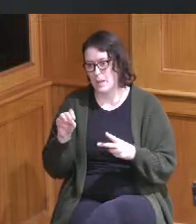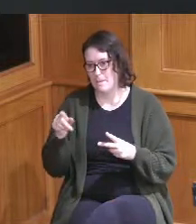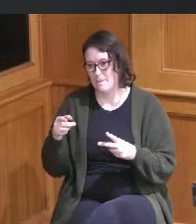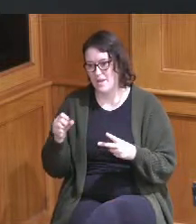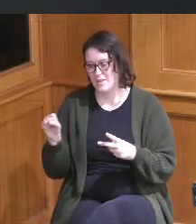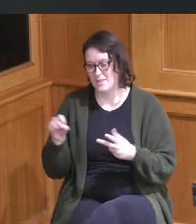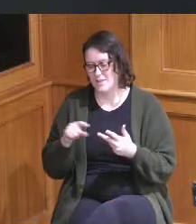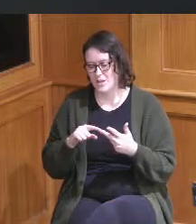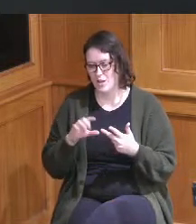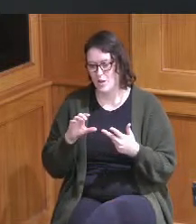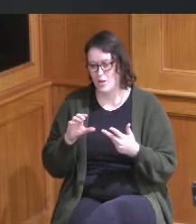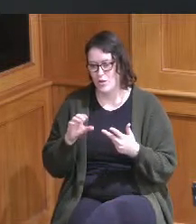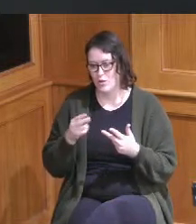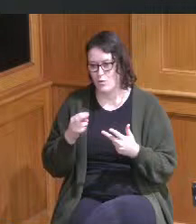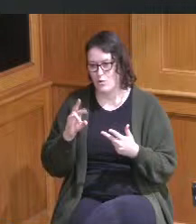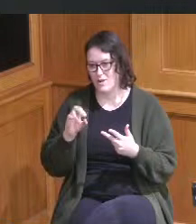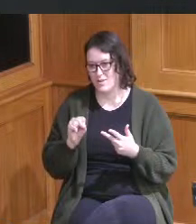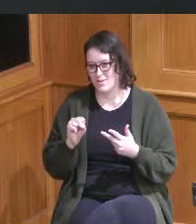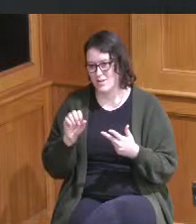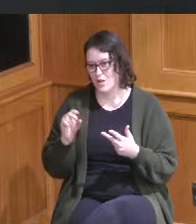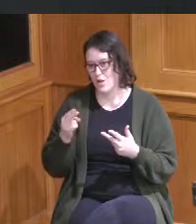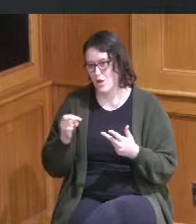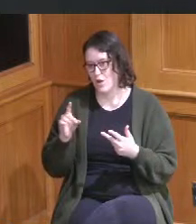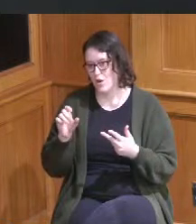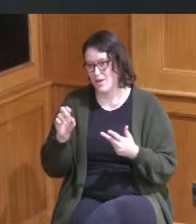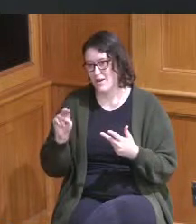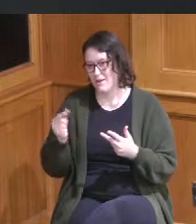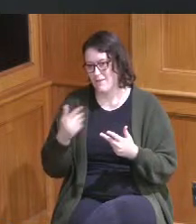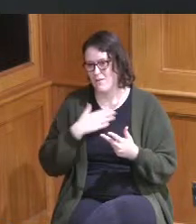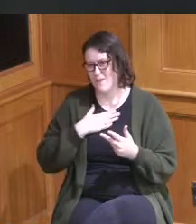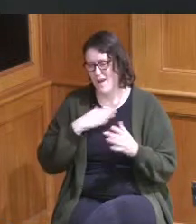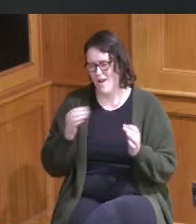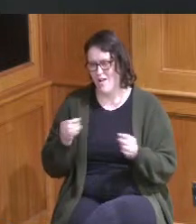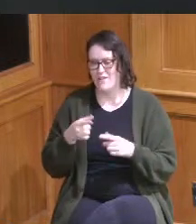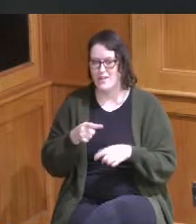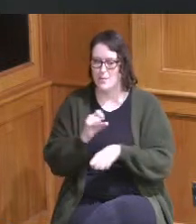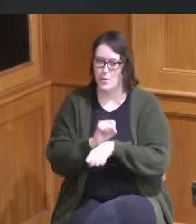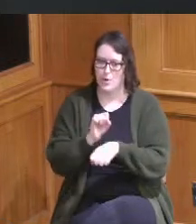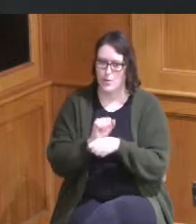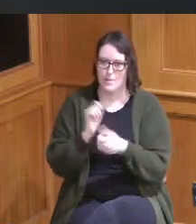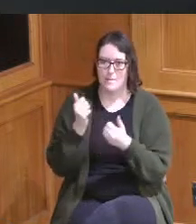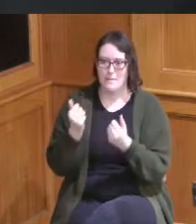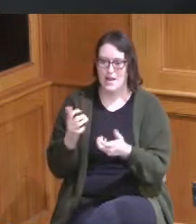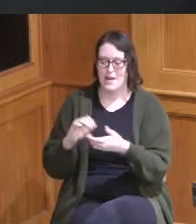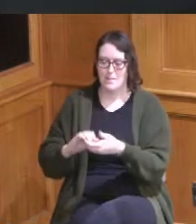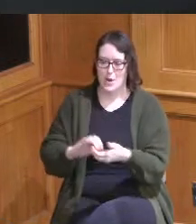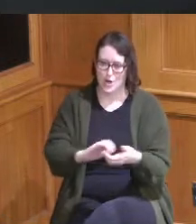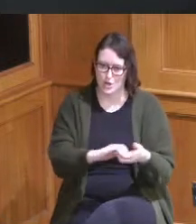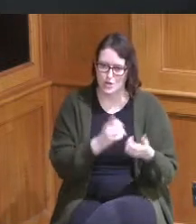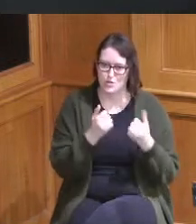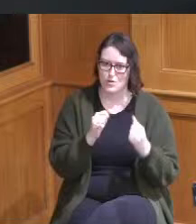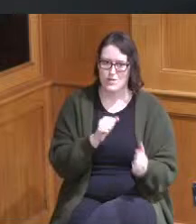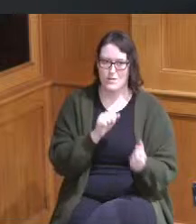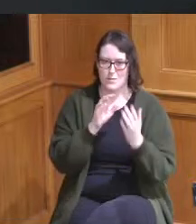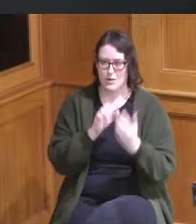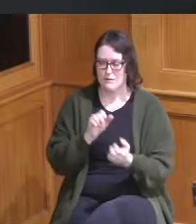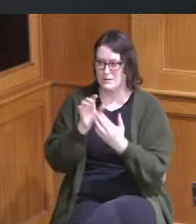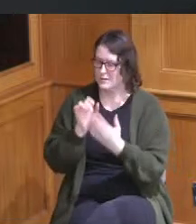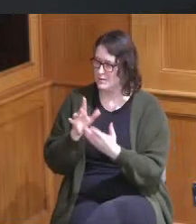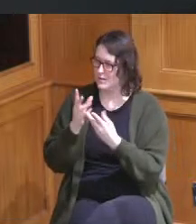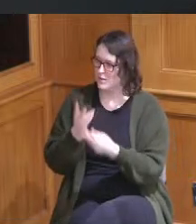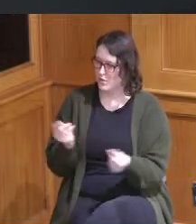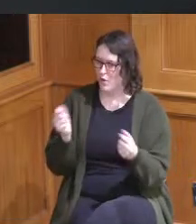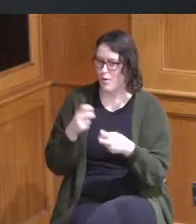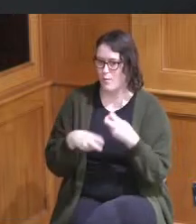quite a bit of collective work with many partners to try to address some of the needs of the Mauritanian community in